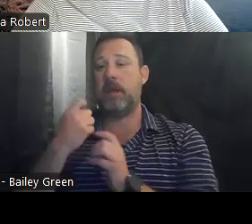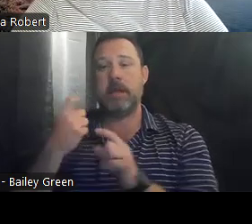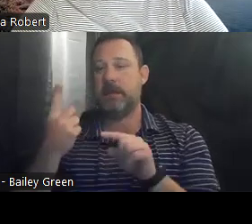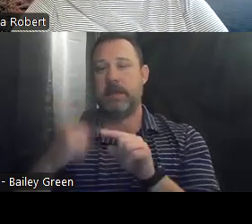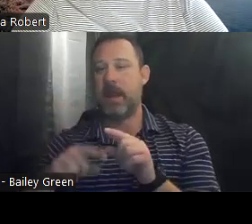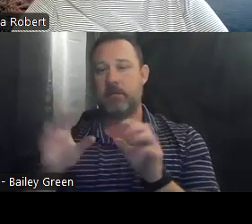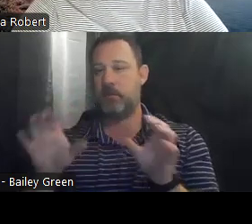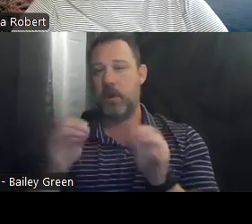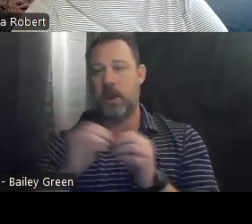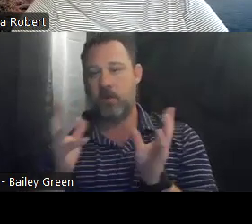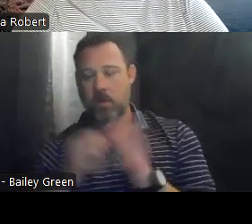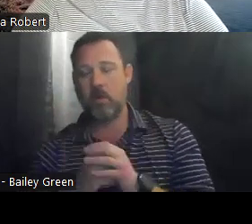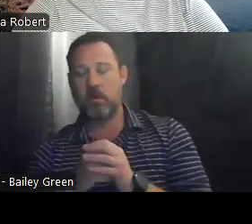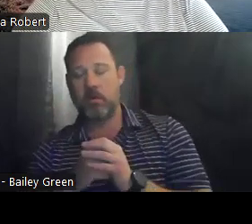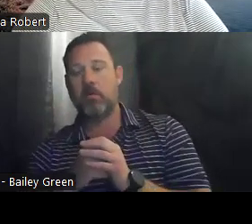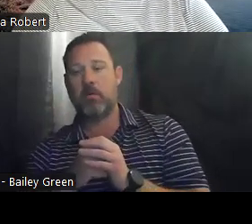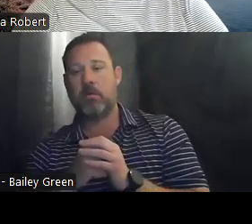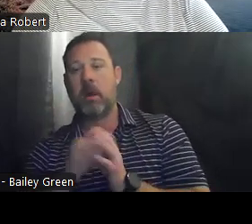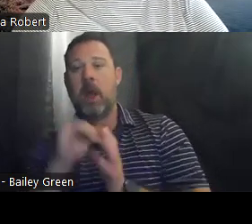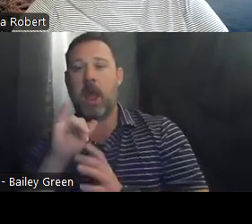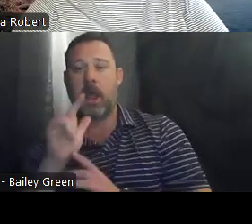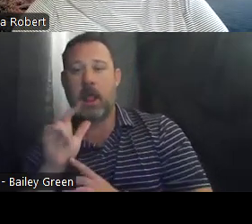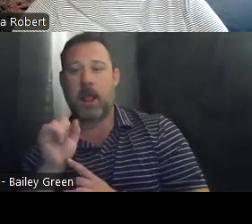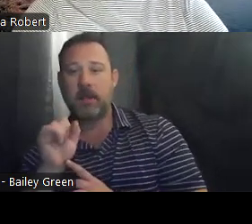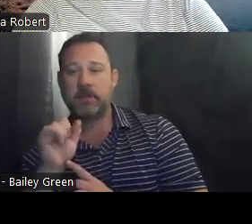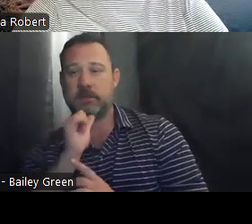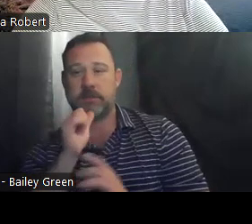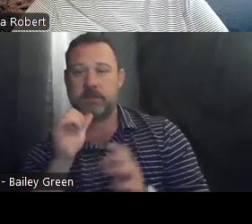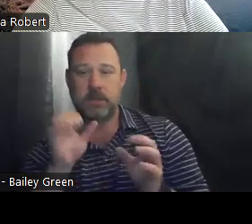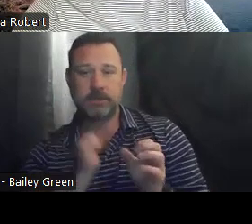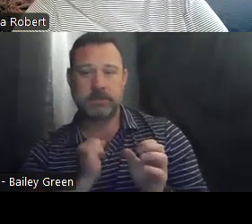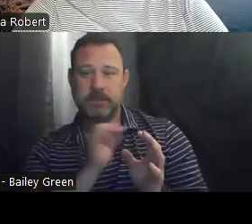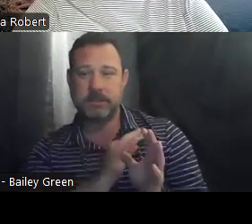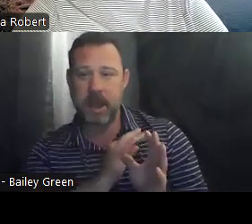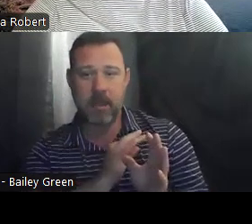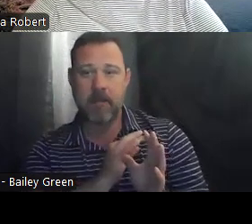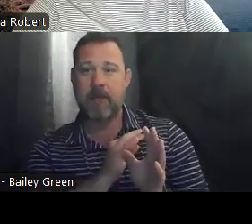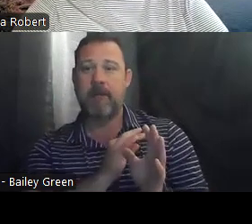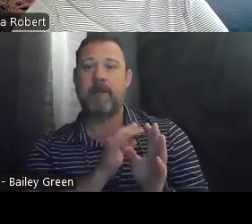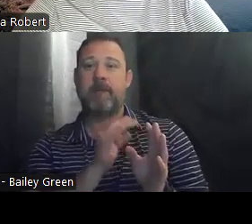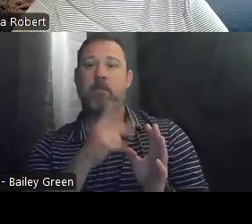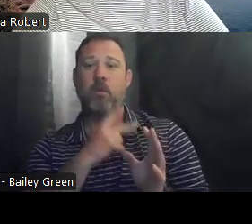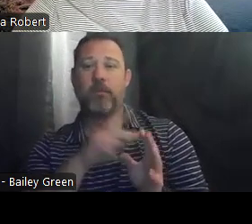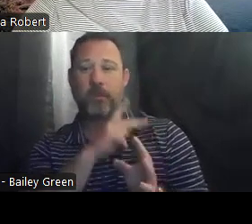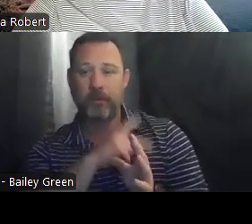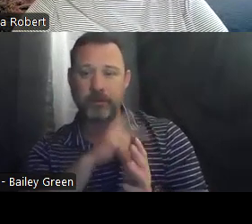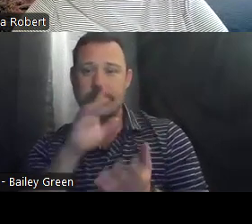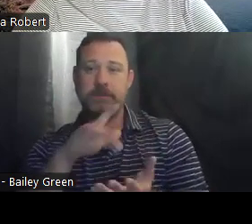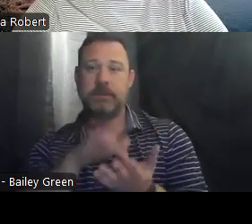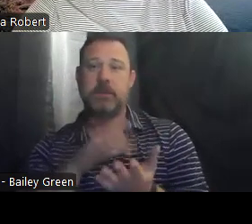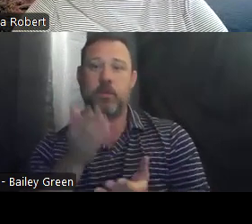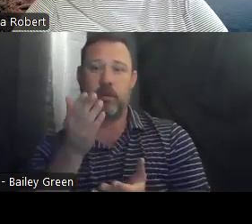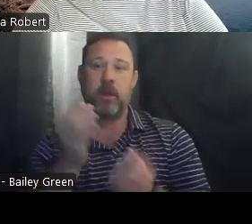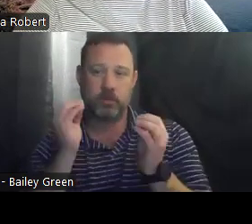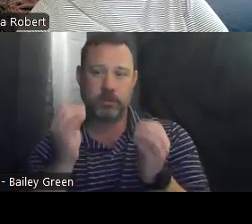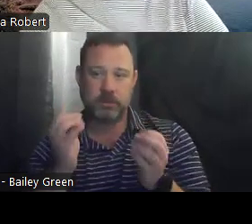do that anymore. ILS does not do that. Our staff we're person-centered. We're there to teach